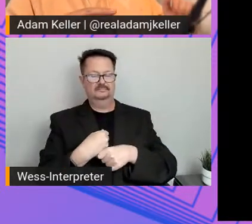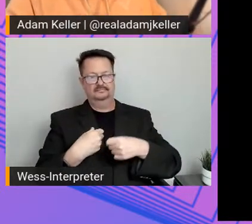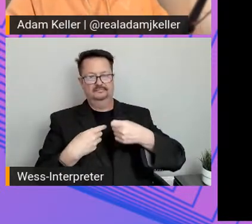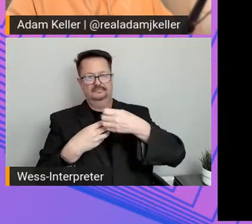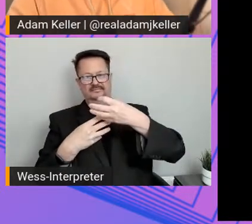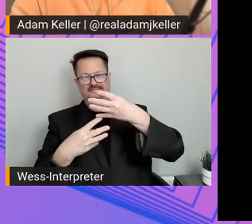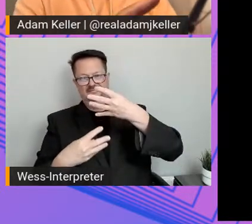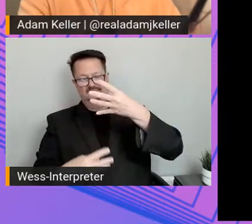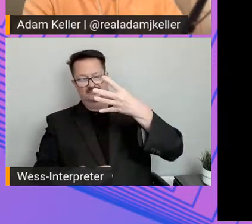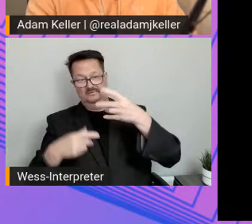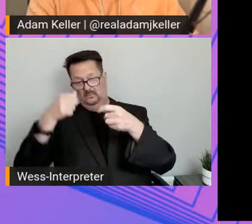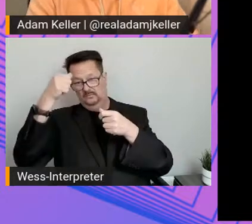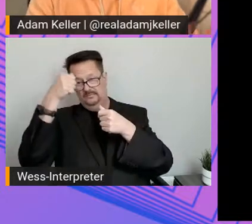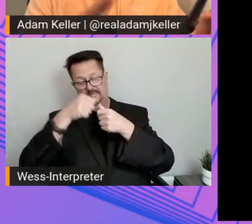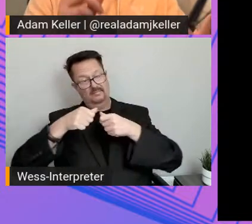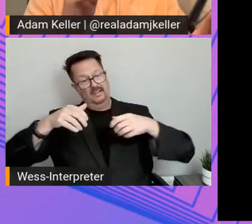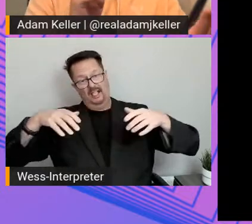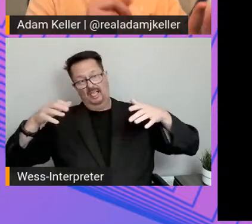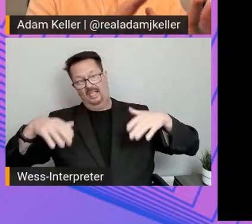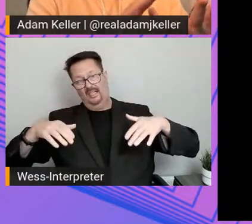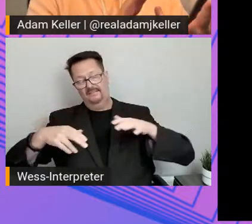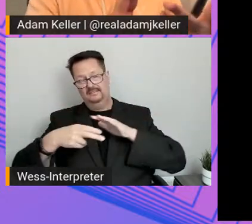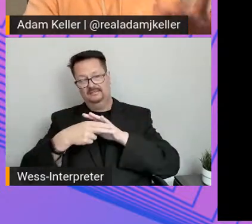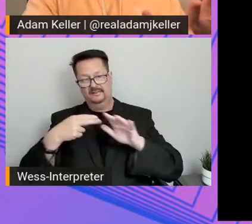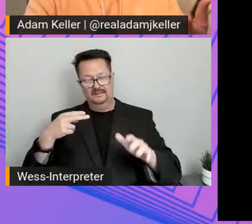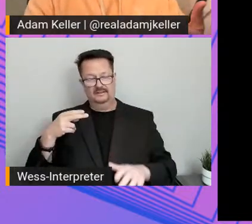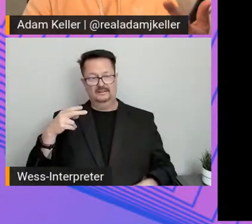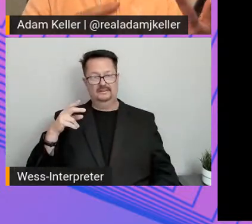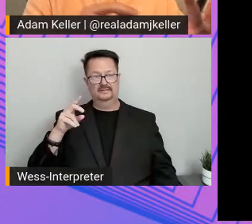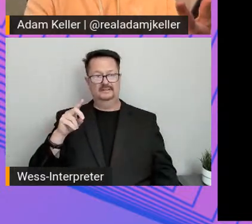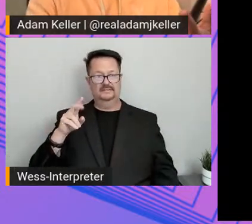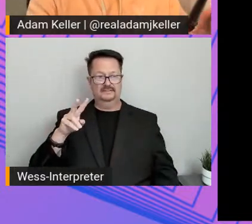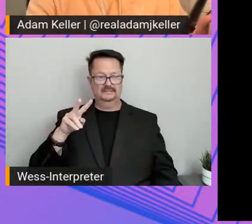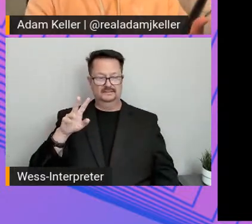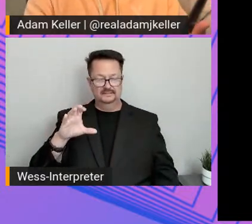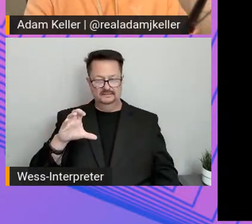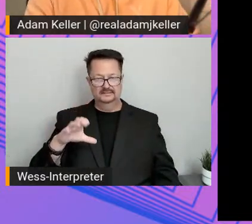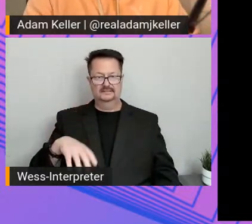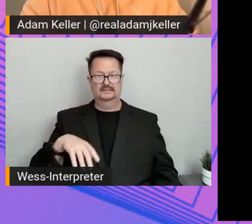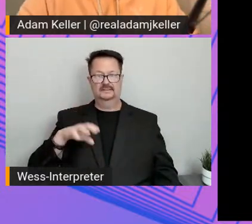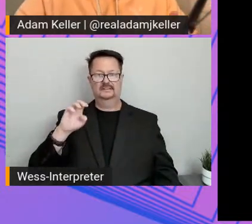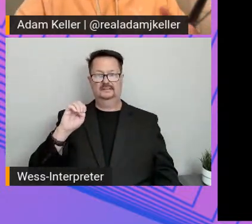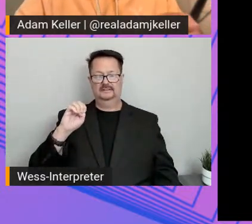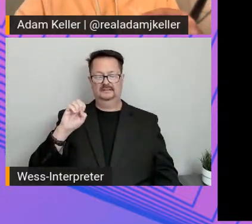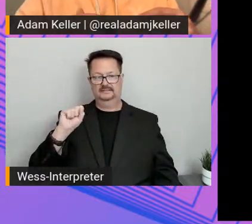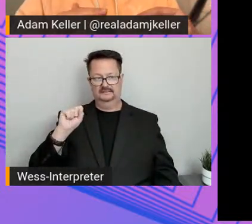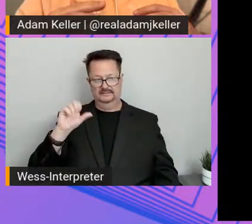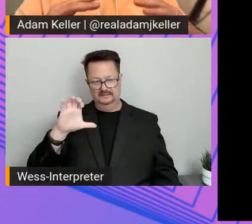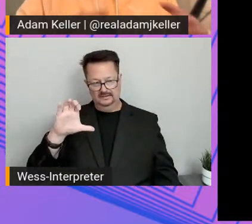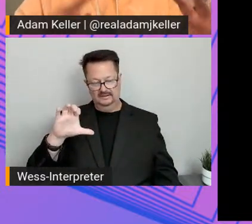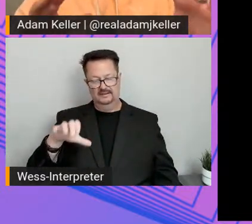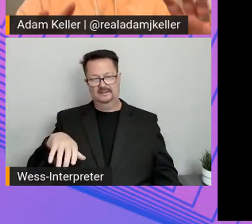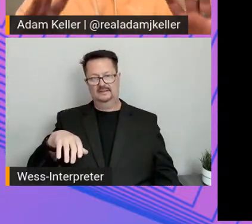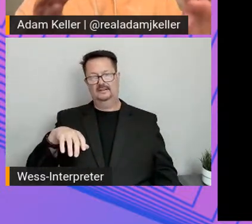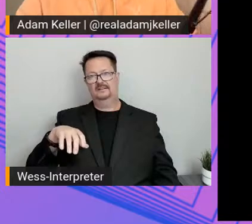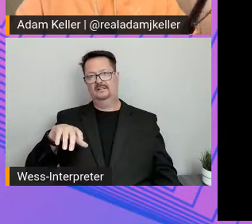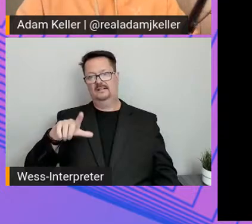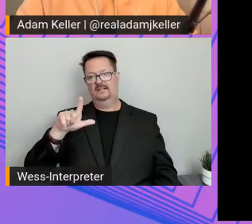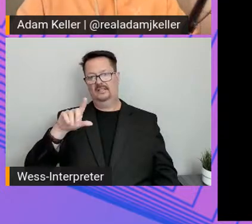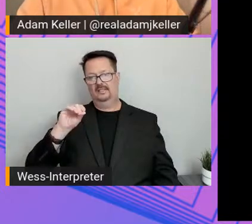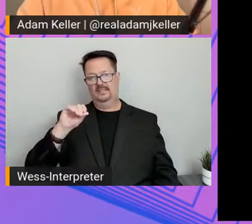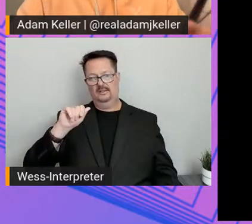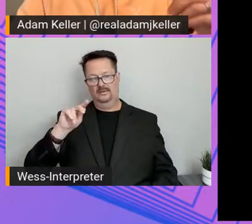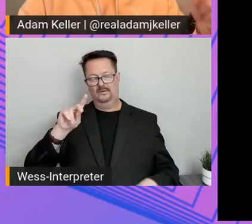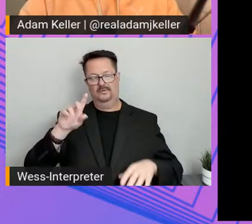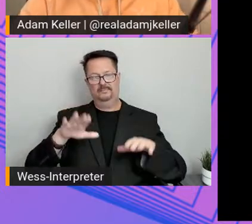have not defined a VPC. I have not defined an ECS cluster, created a load balancer. All I said to